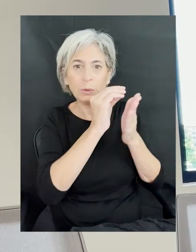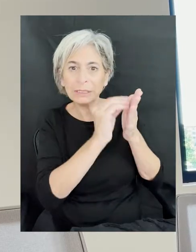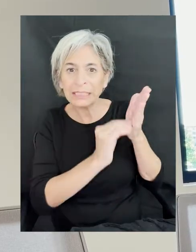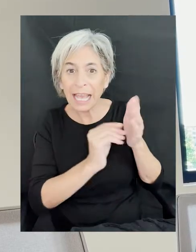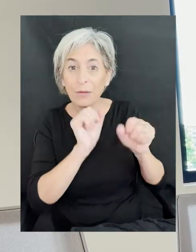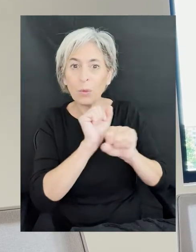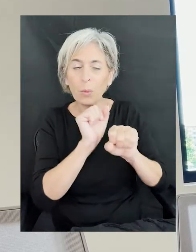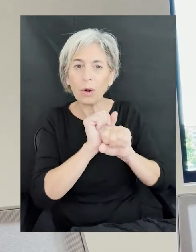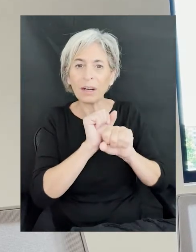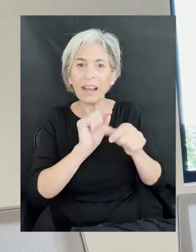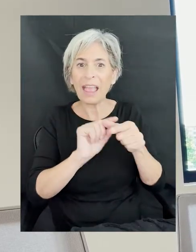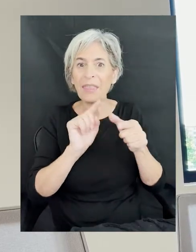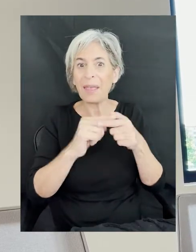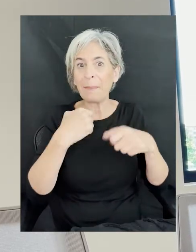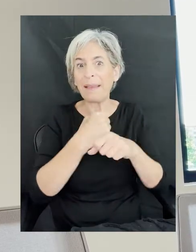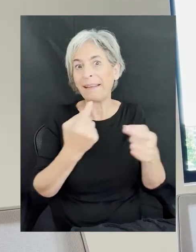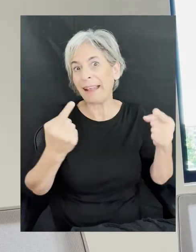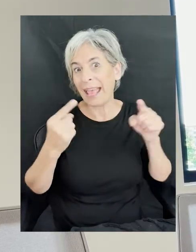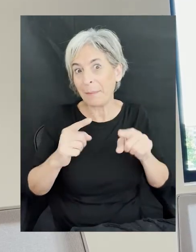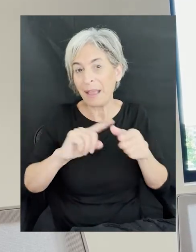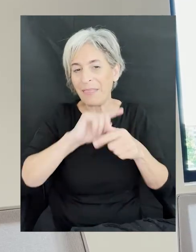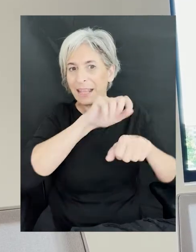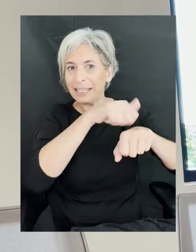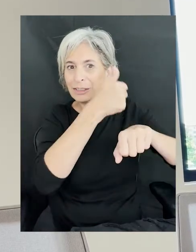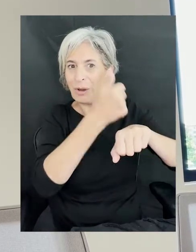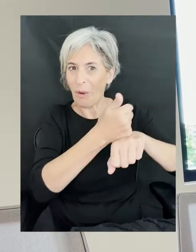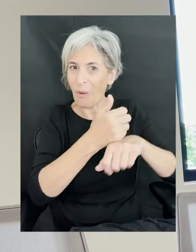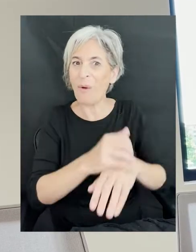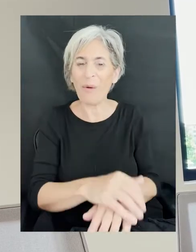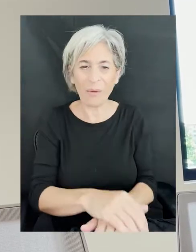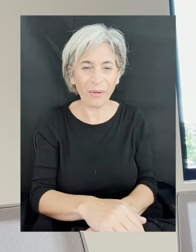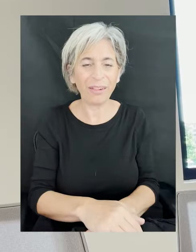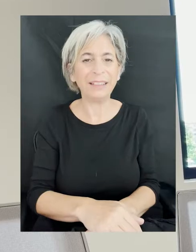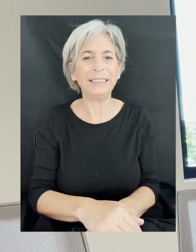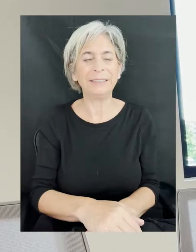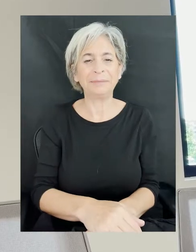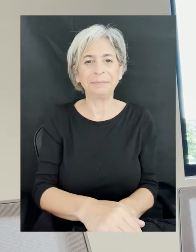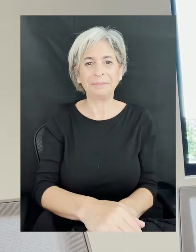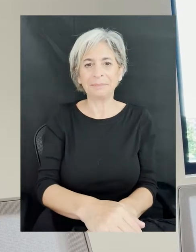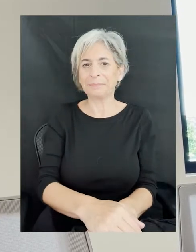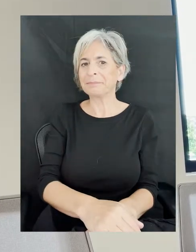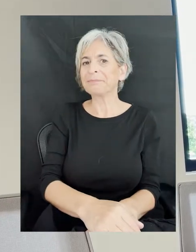work and then to fabricate the work and then to install it within the city.